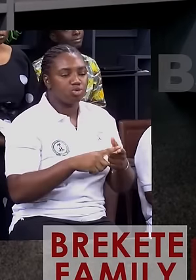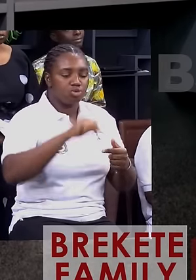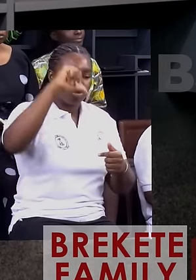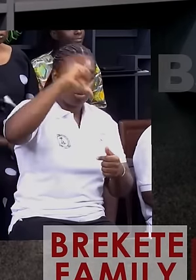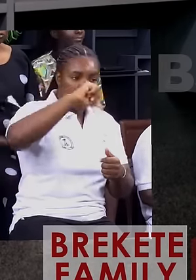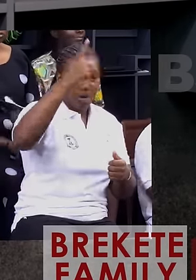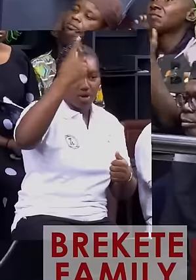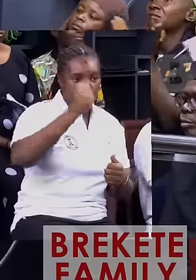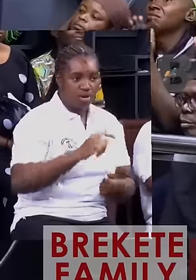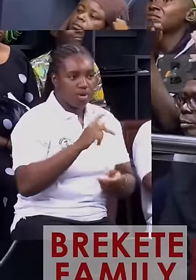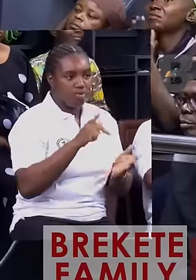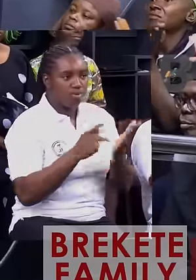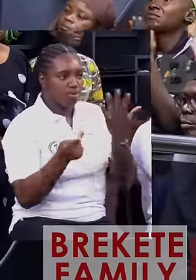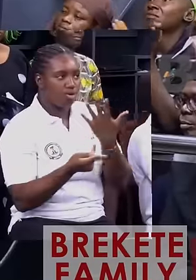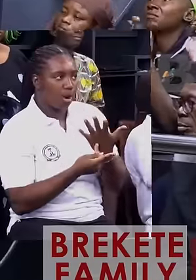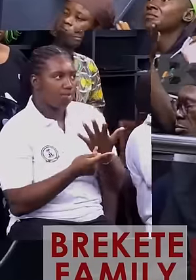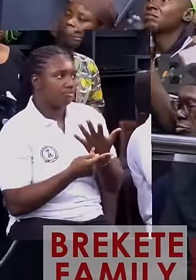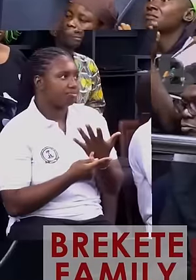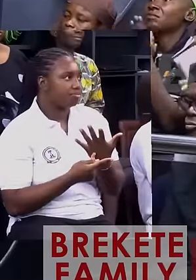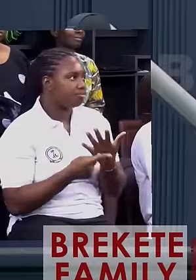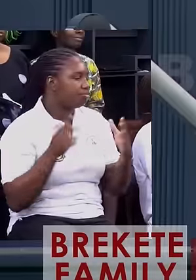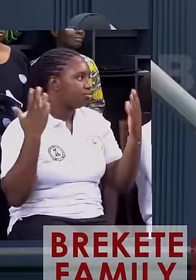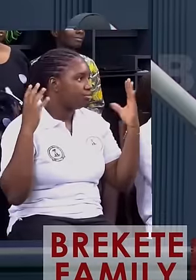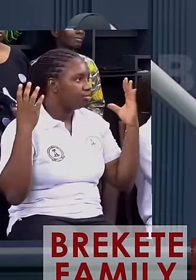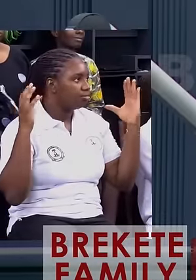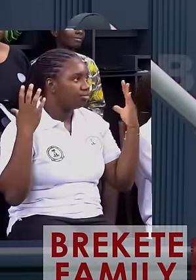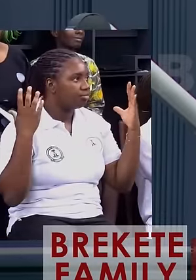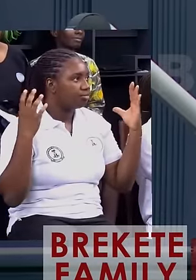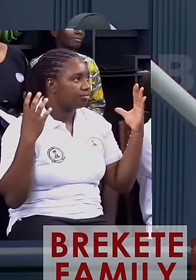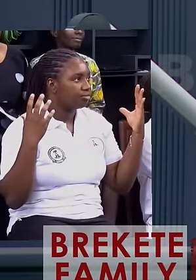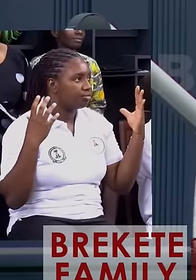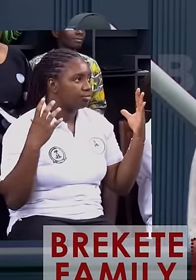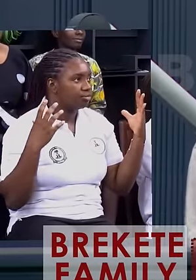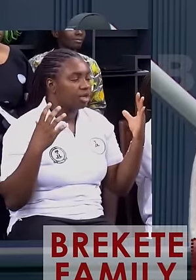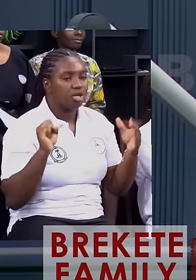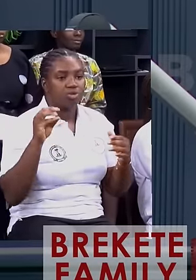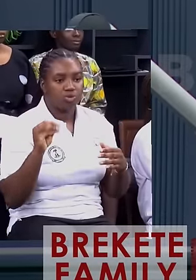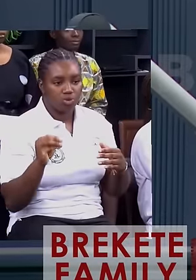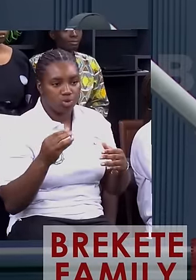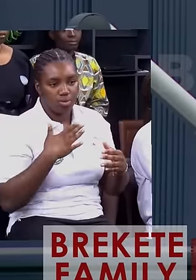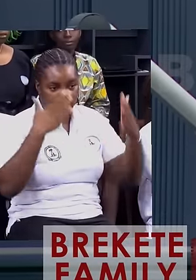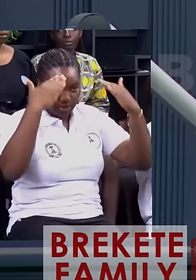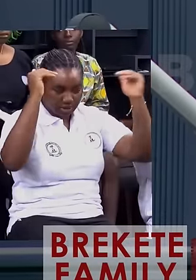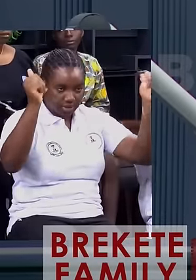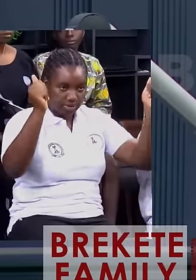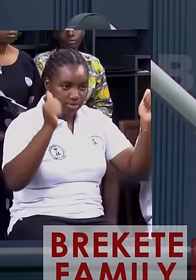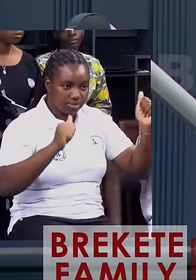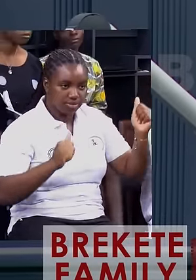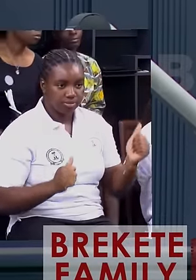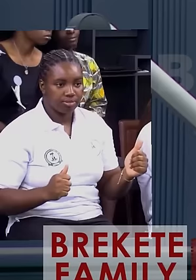let's appreciate. They're not going to succeed. Yes. So, Honorable President, then Papa left